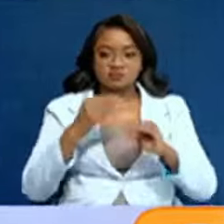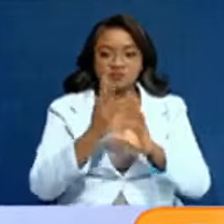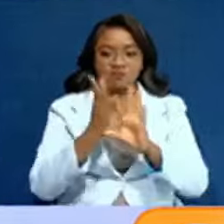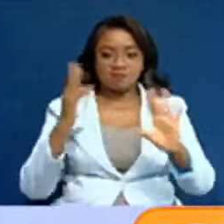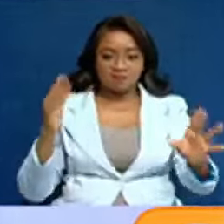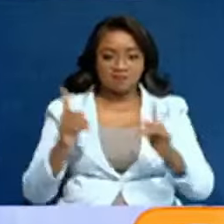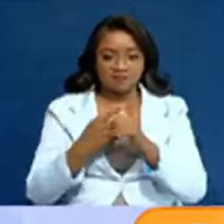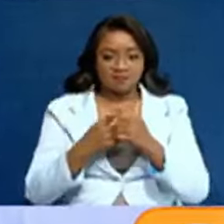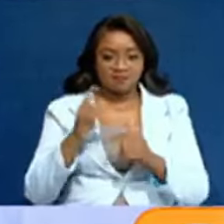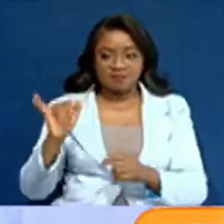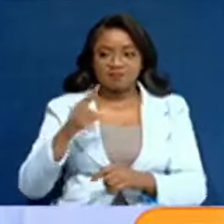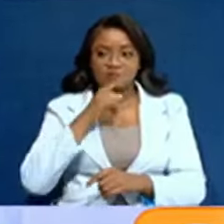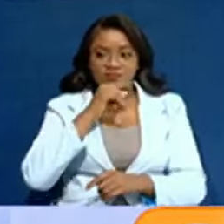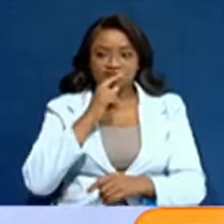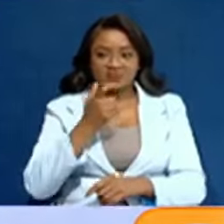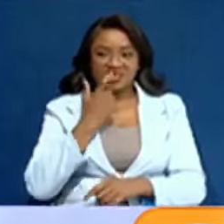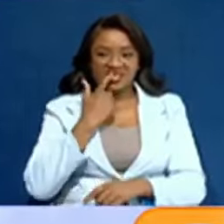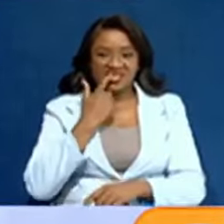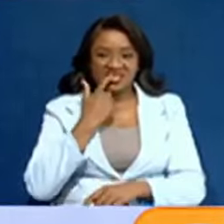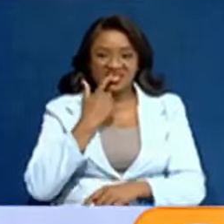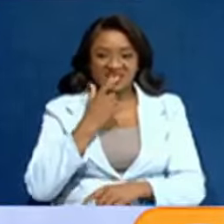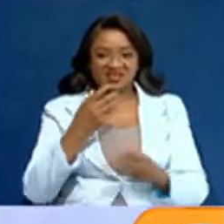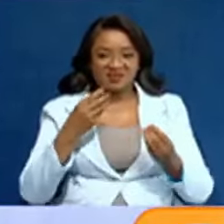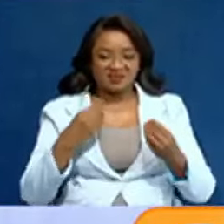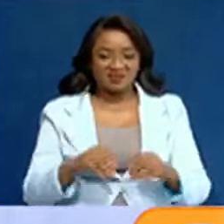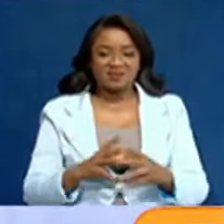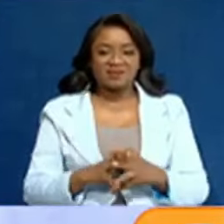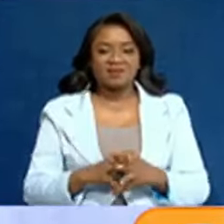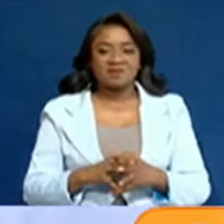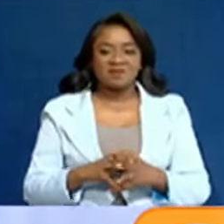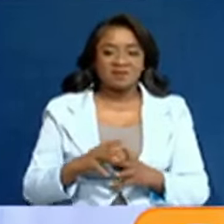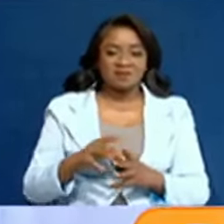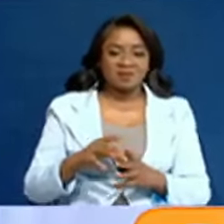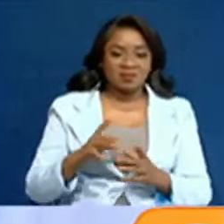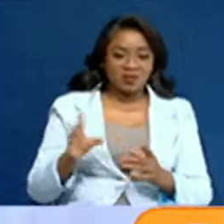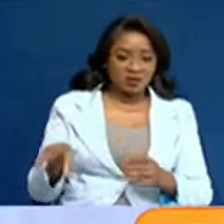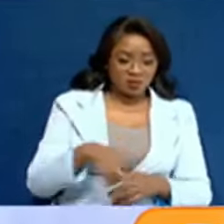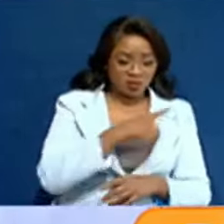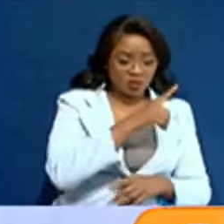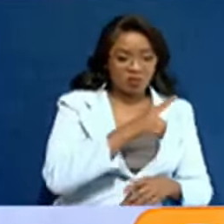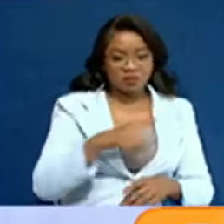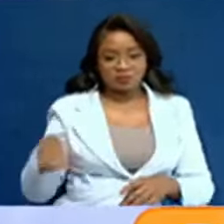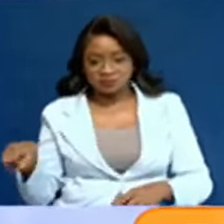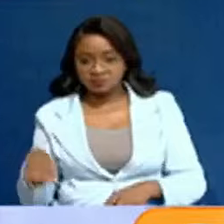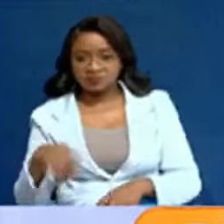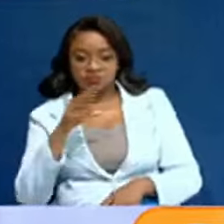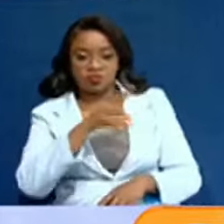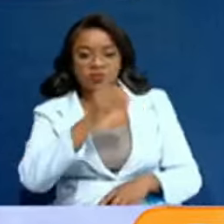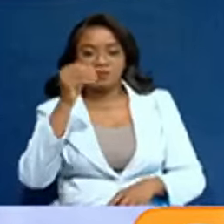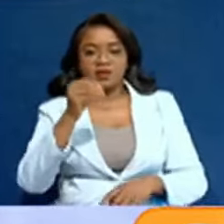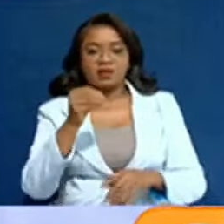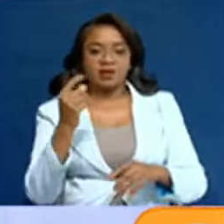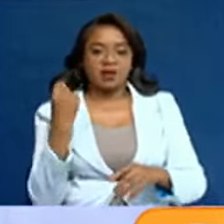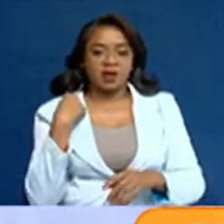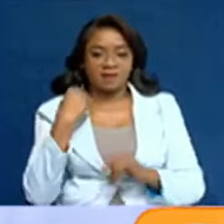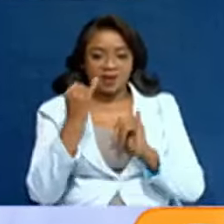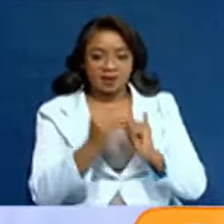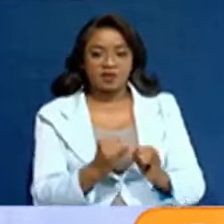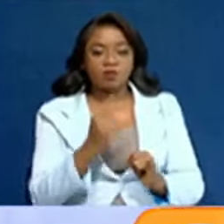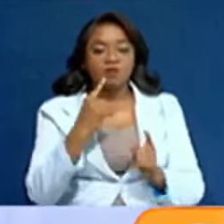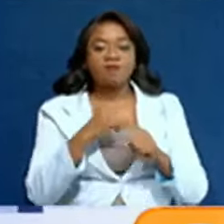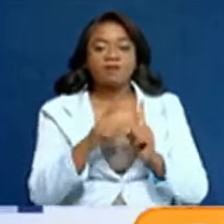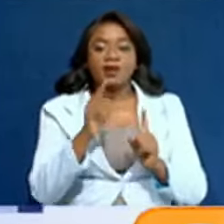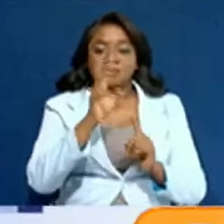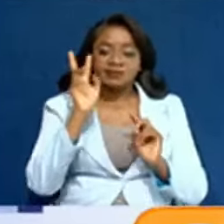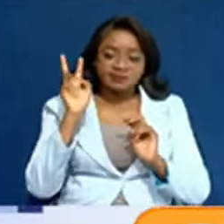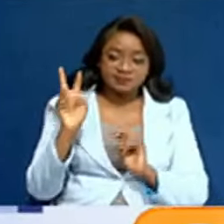jamaa akatoka nje. Akaenda tena akarudi ndani akatoa nyingine fresh kubai time. Kumbe hiyo time yote alikuwa ananigoja nimalize transaction.